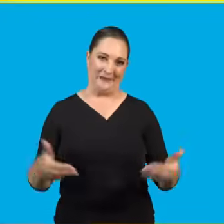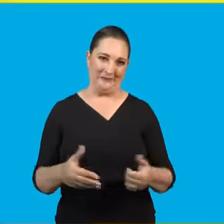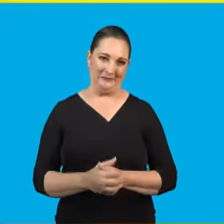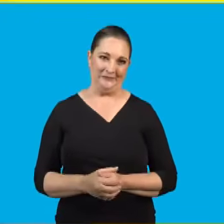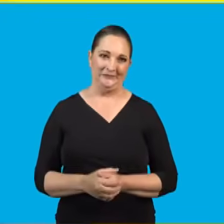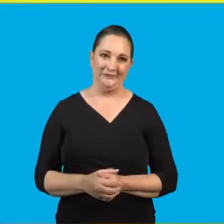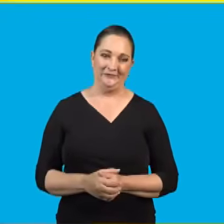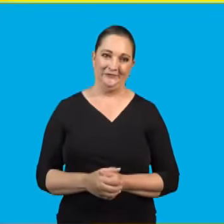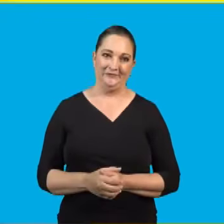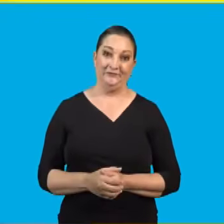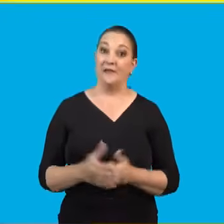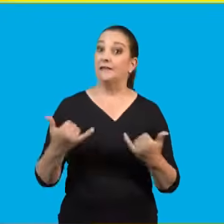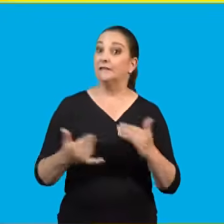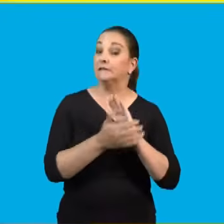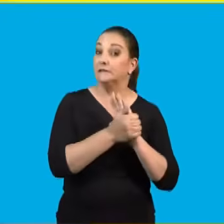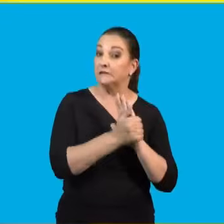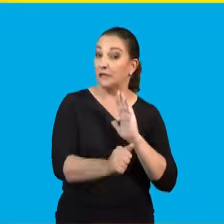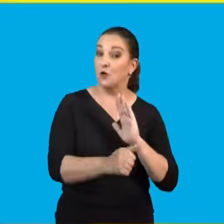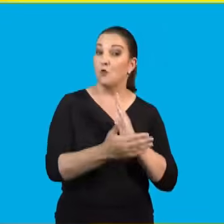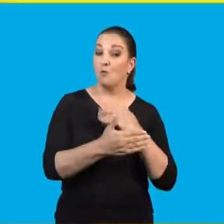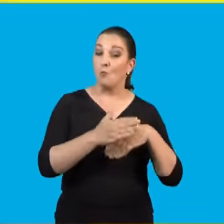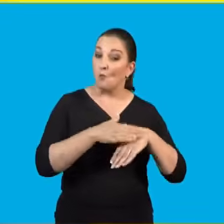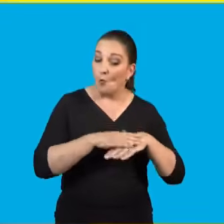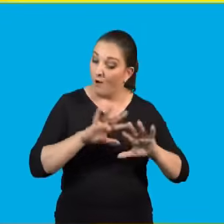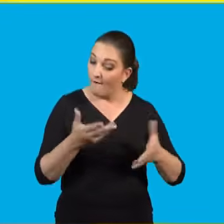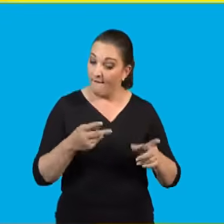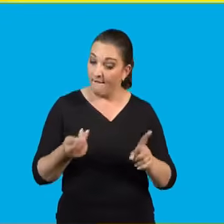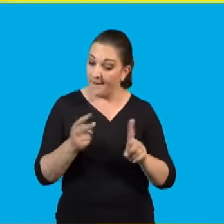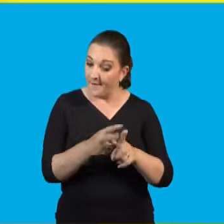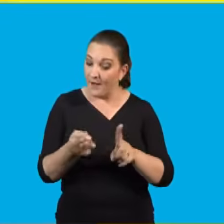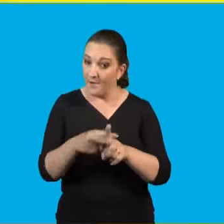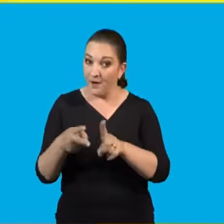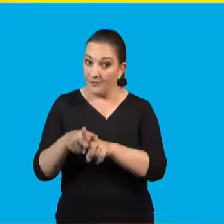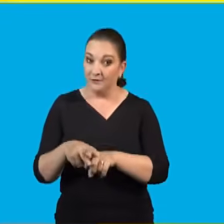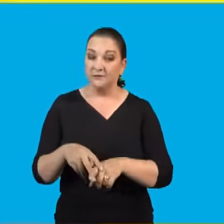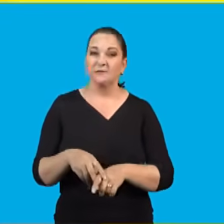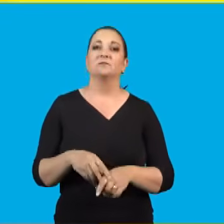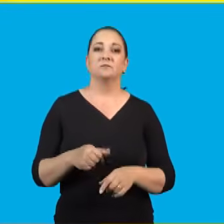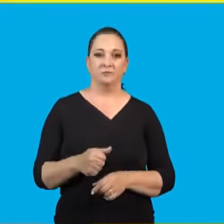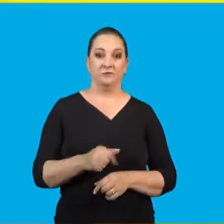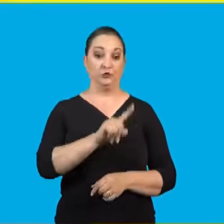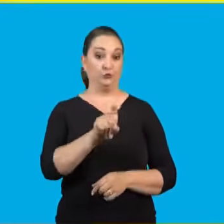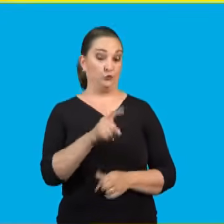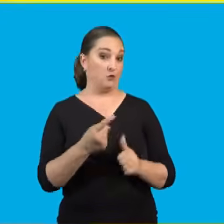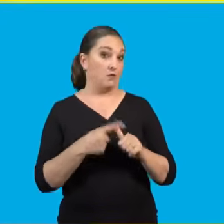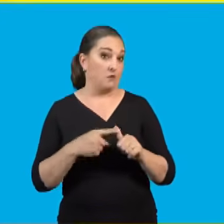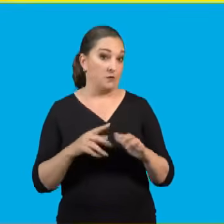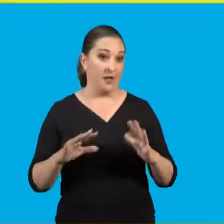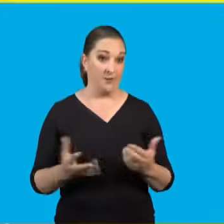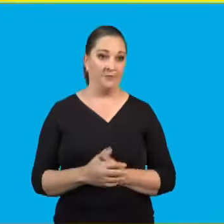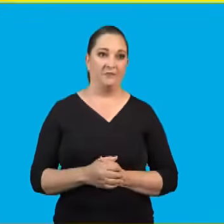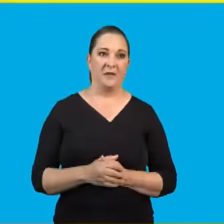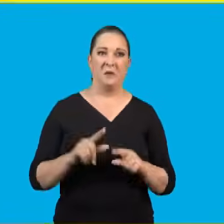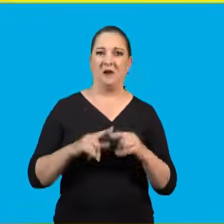Welcome back. Now let's look at more skills and how to apply them when answering questions in history.